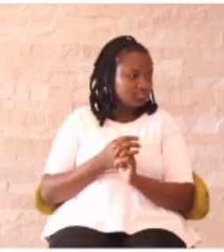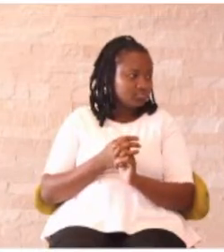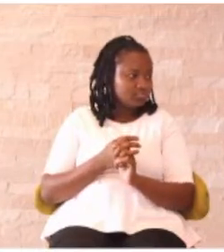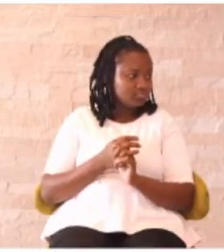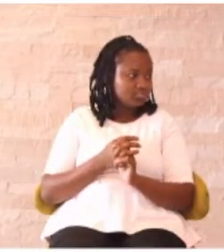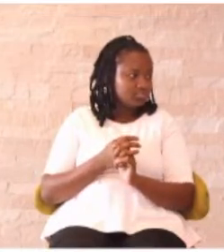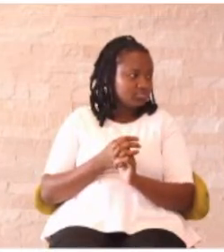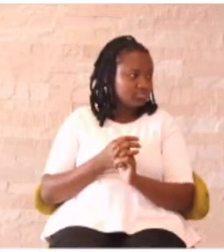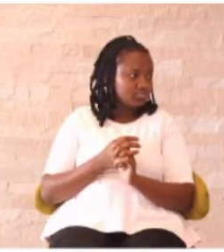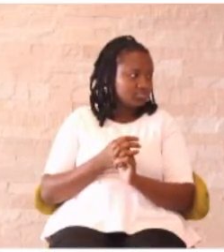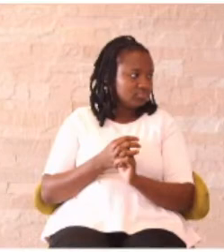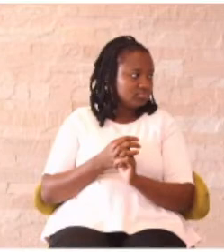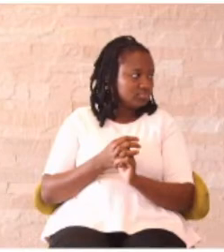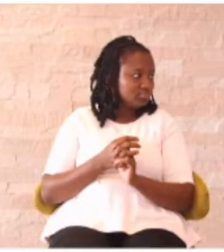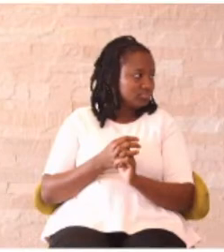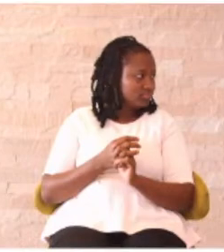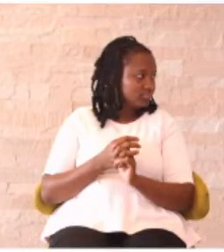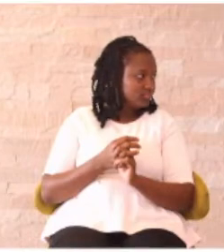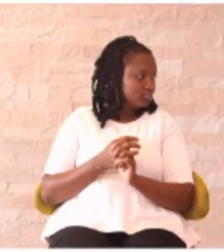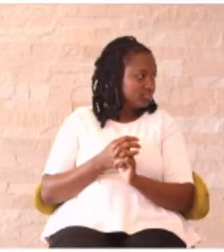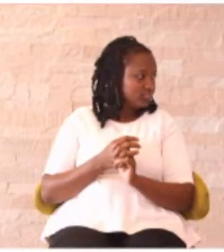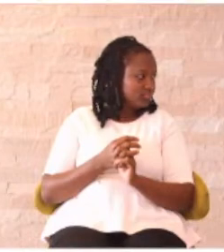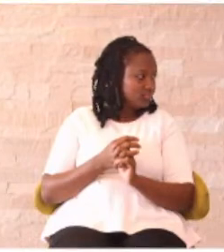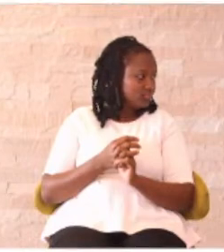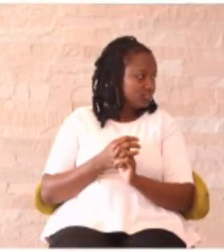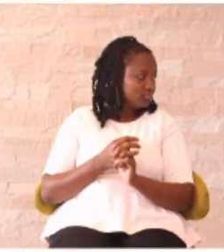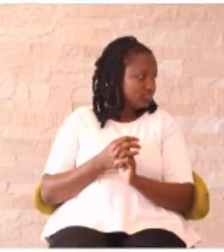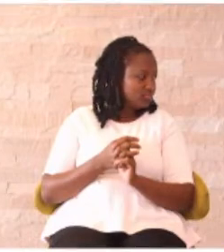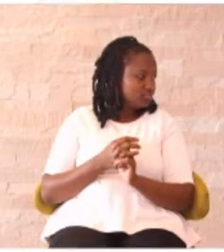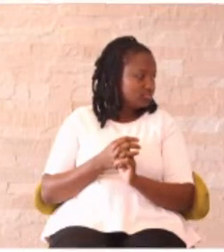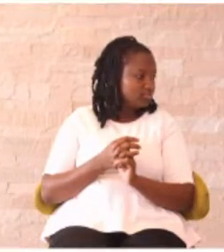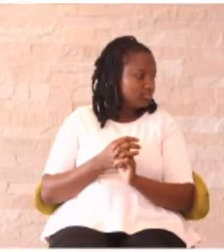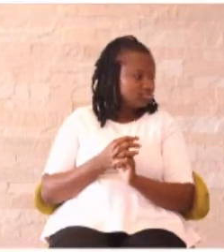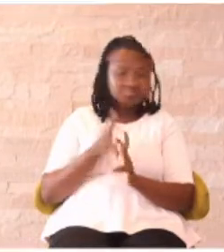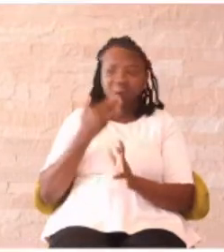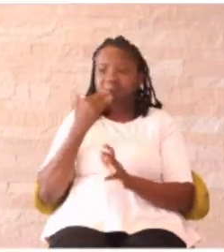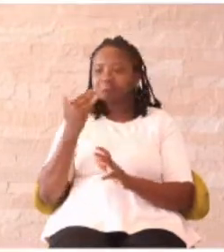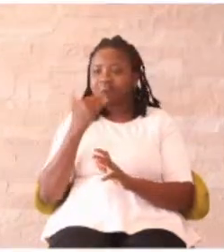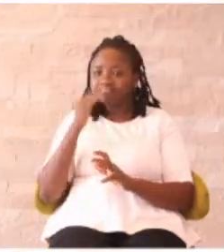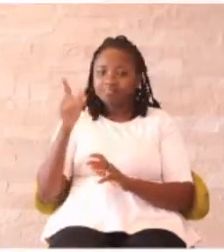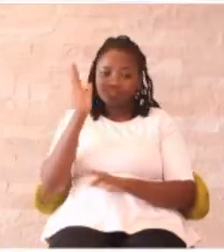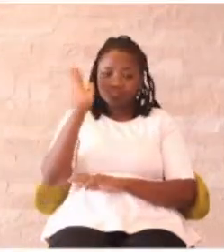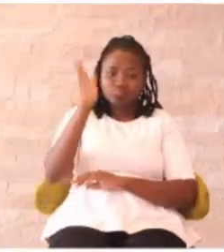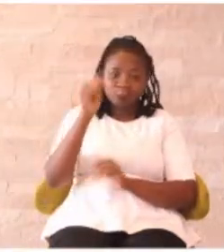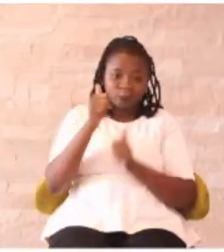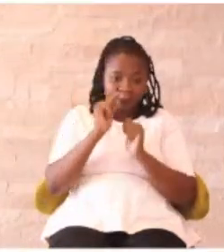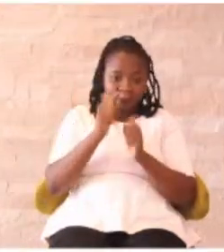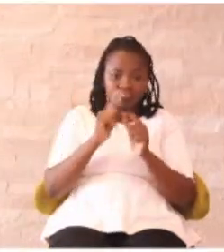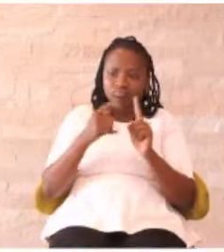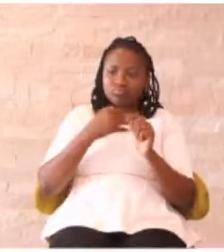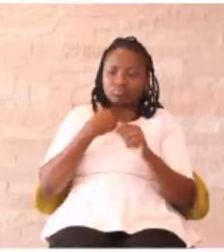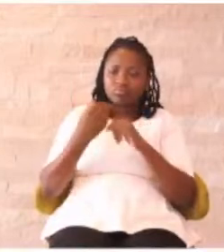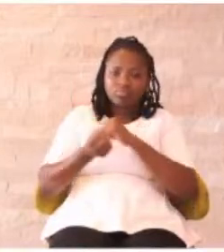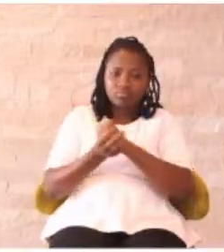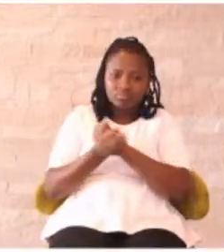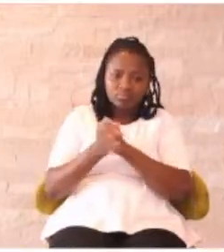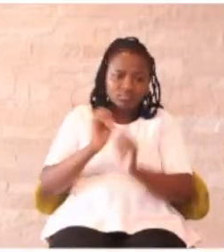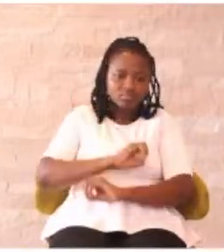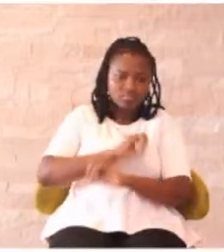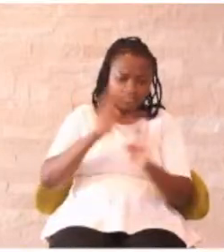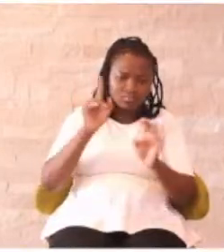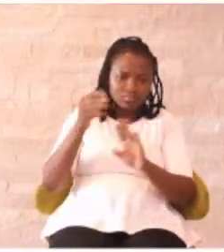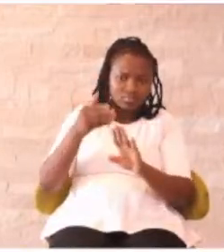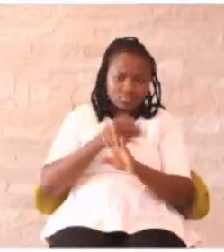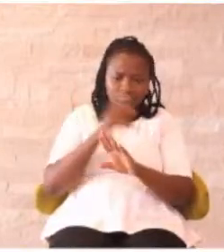Thank you. Not really a question, Sarah. Thank you for that elaborate presentation, but it's a clarification where you said